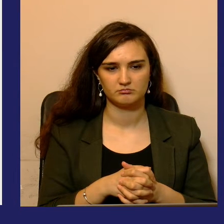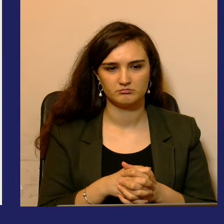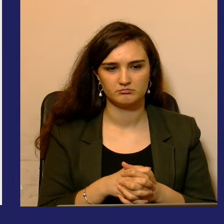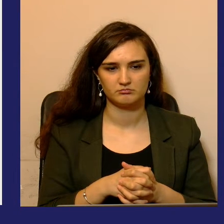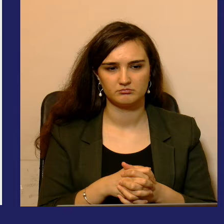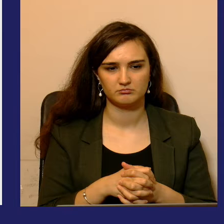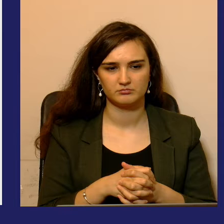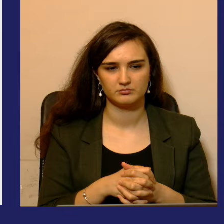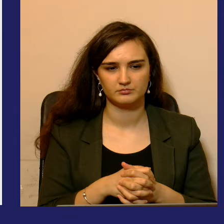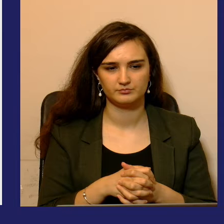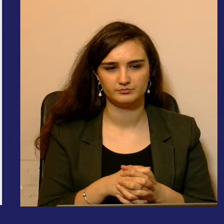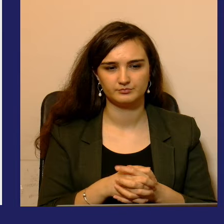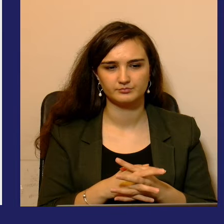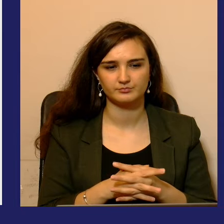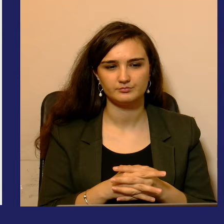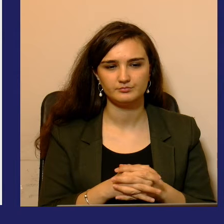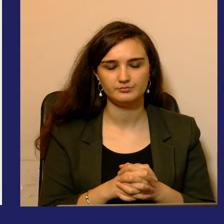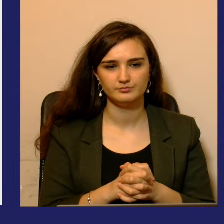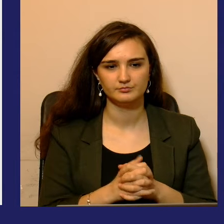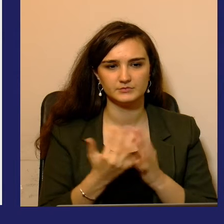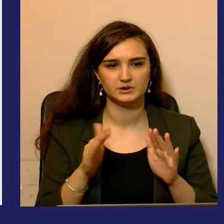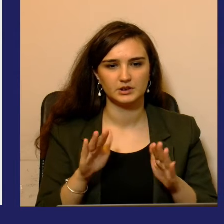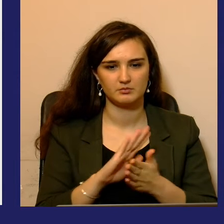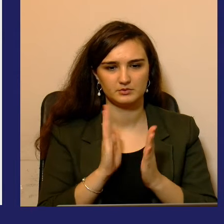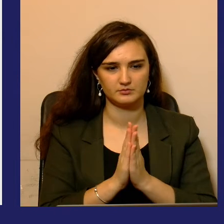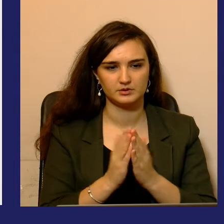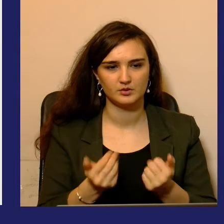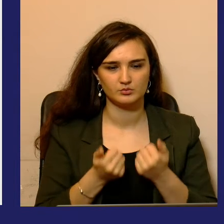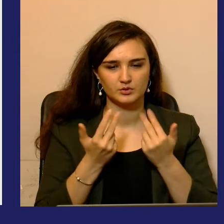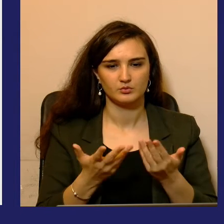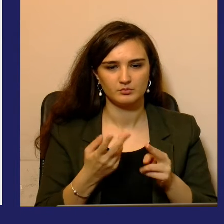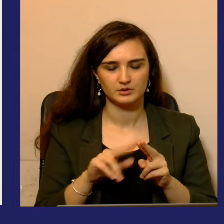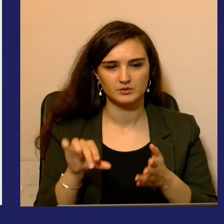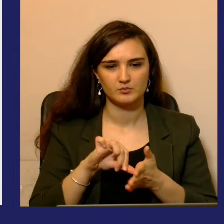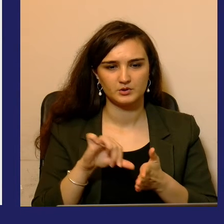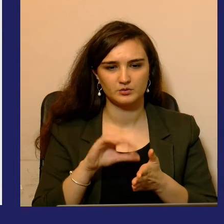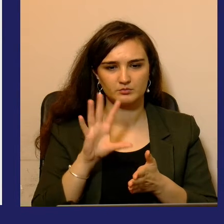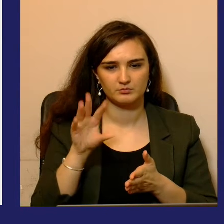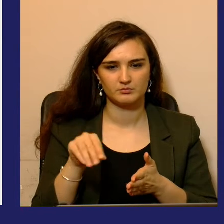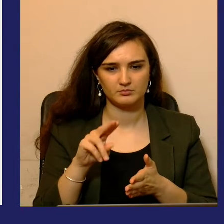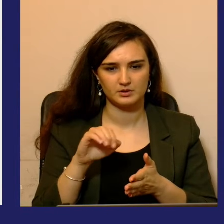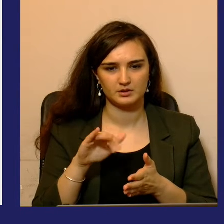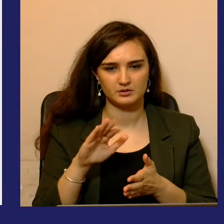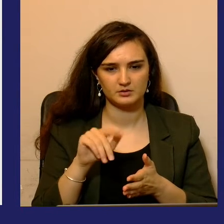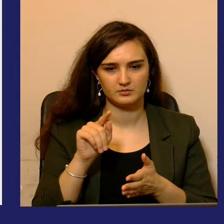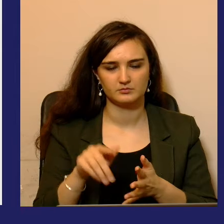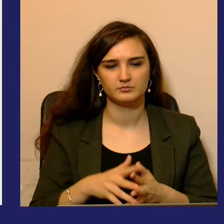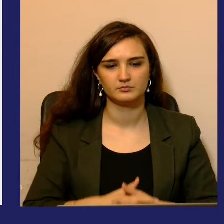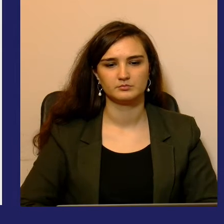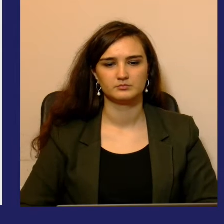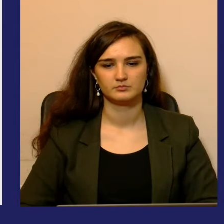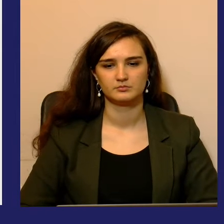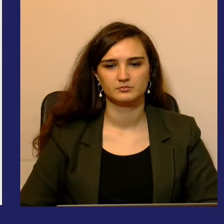counts in the lower house of deputies. And out of 500, you know, they went from having almost